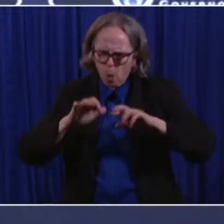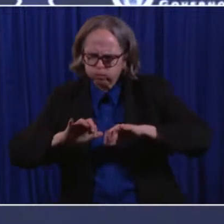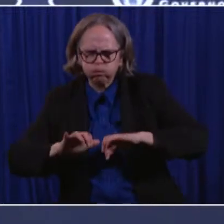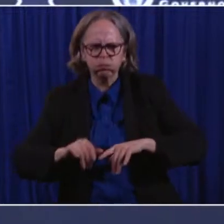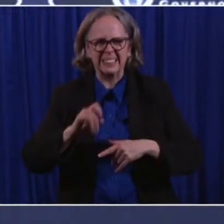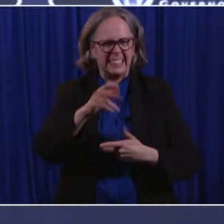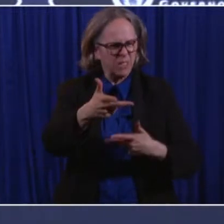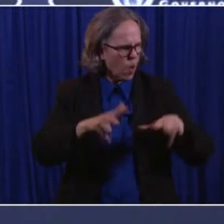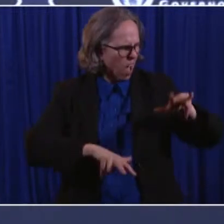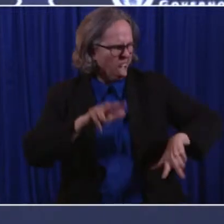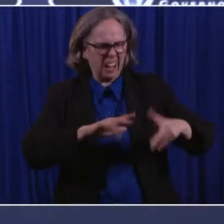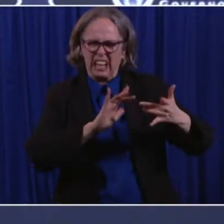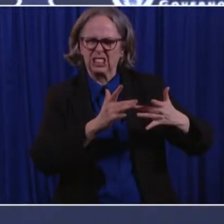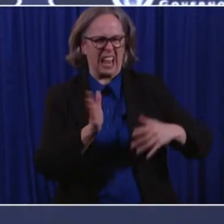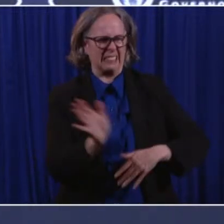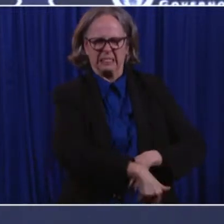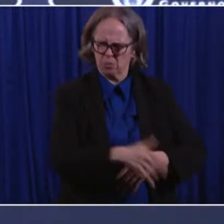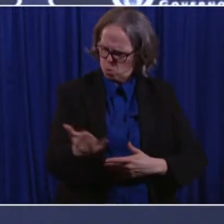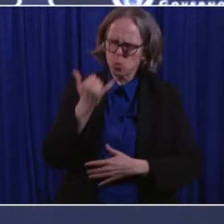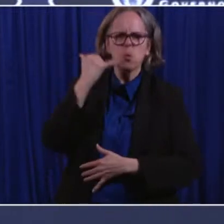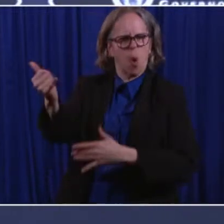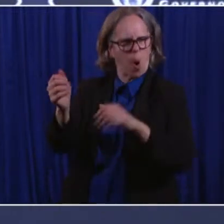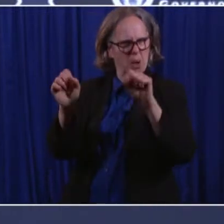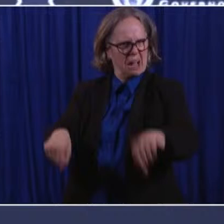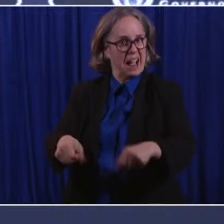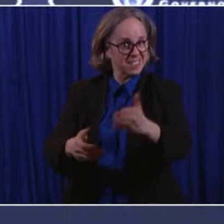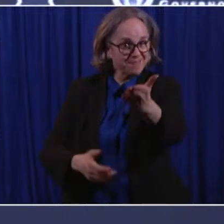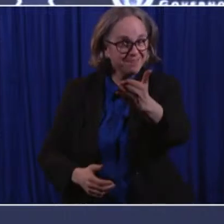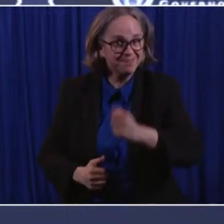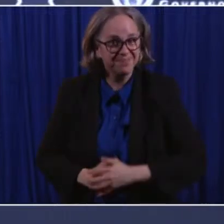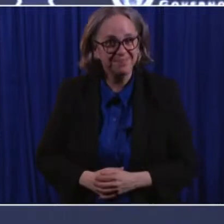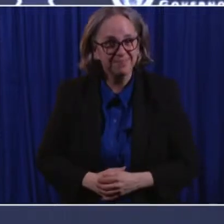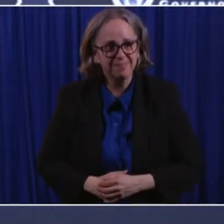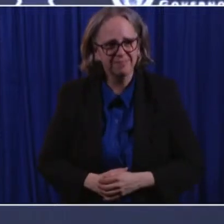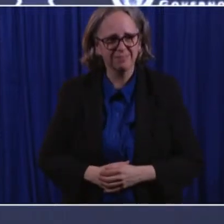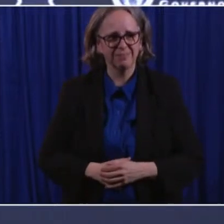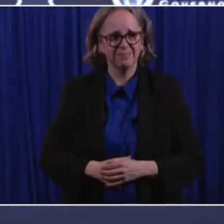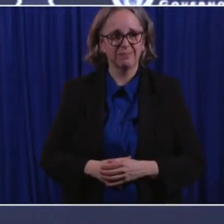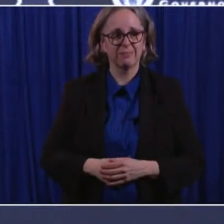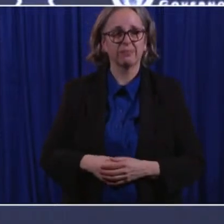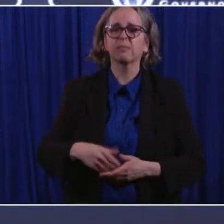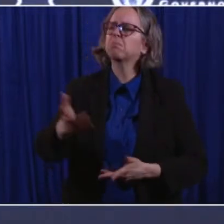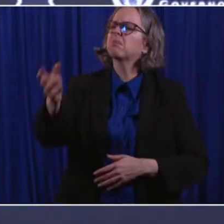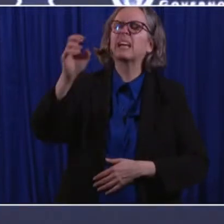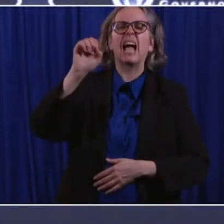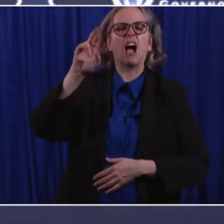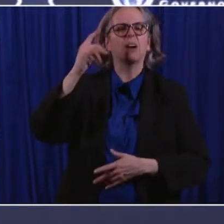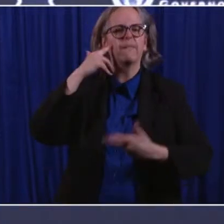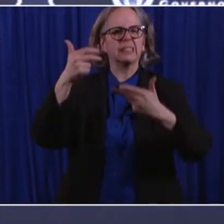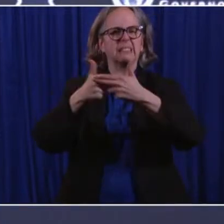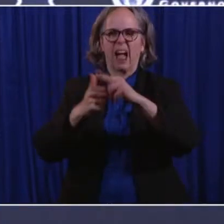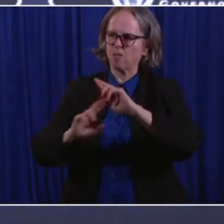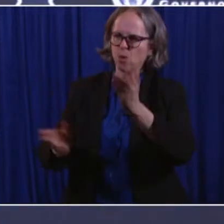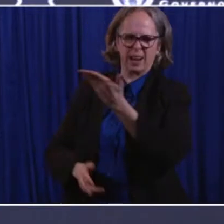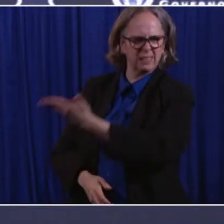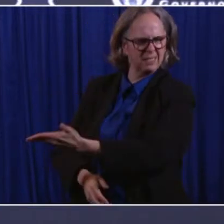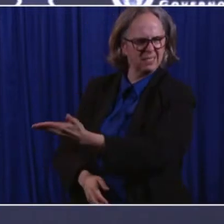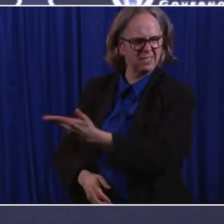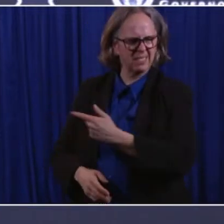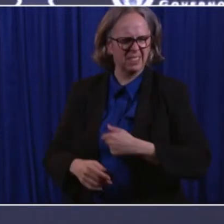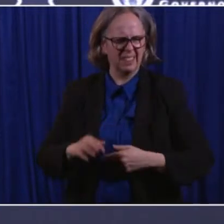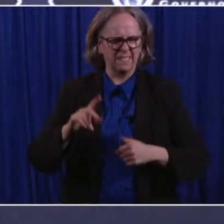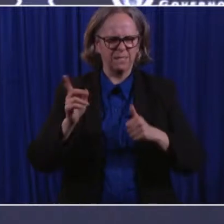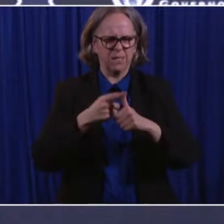same service. Eric, let's do some data. My understanding that our first slide was not ready, but I'll give the numbers.